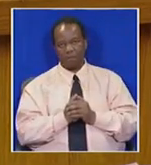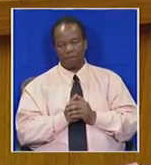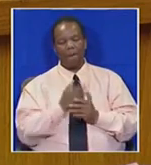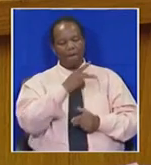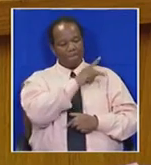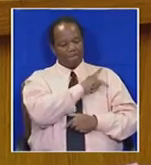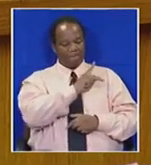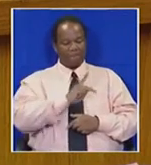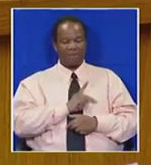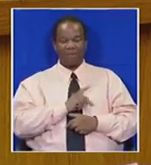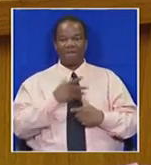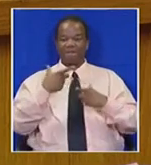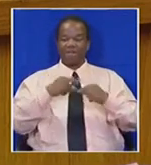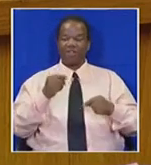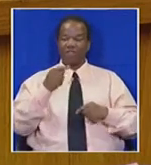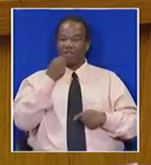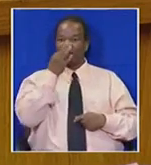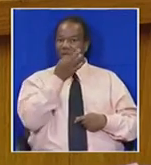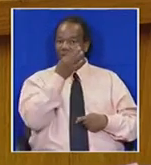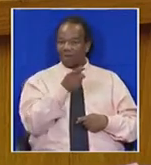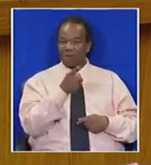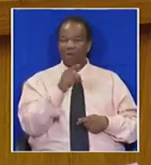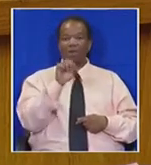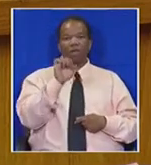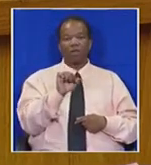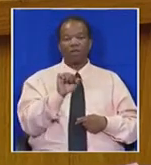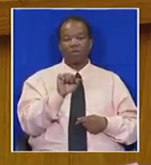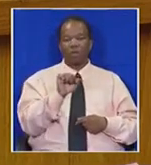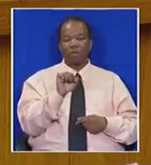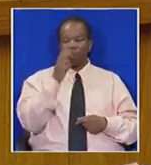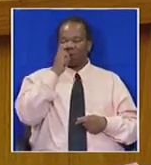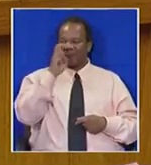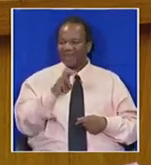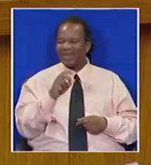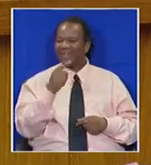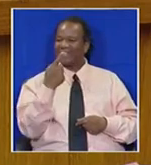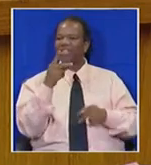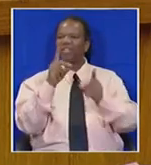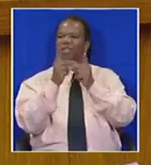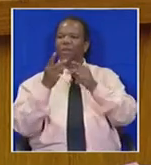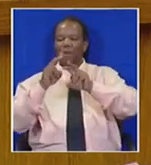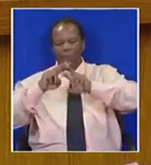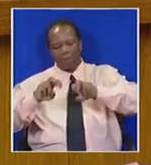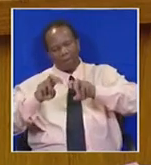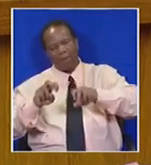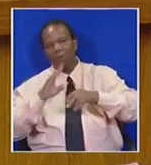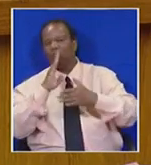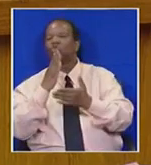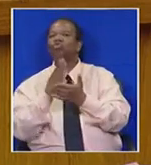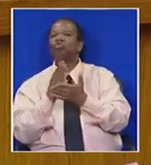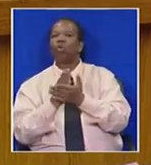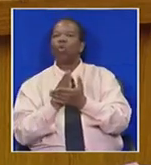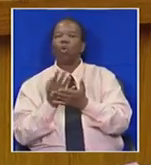you stated the need to perhaps revisit each department and make sure